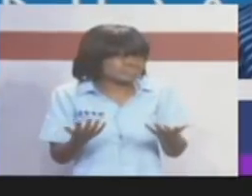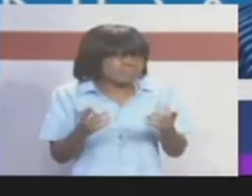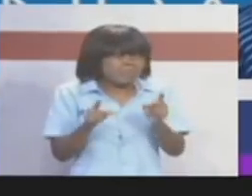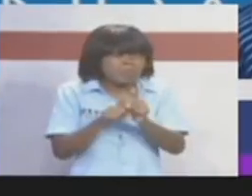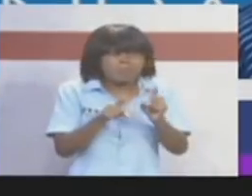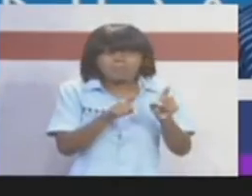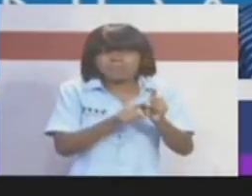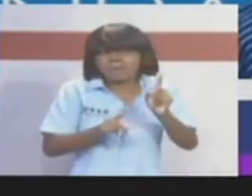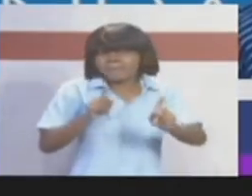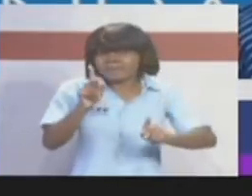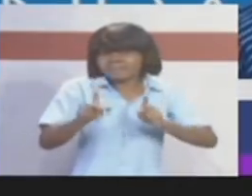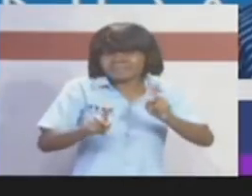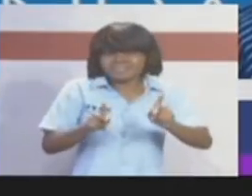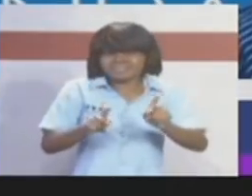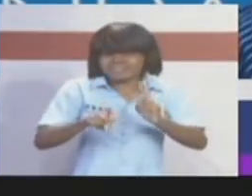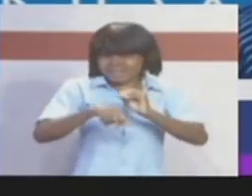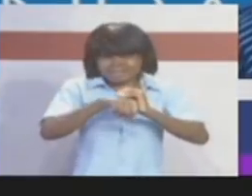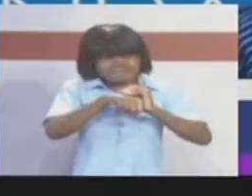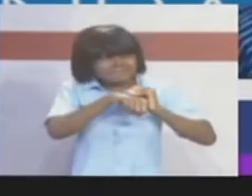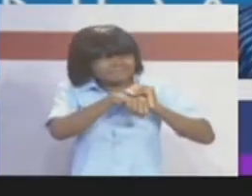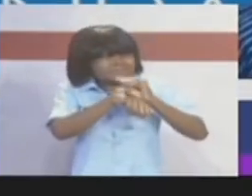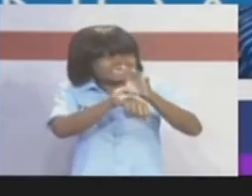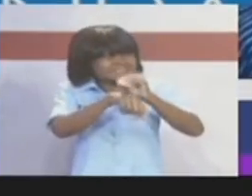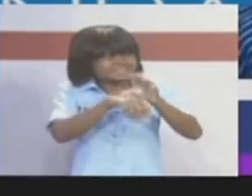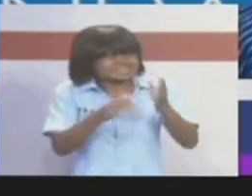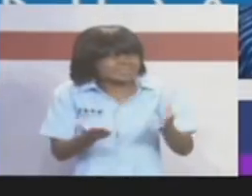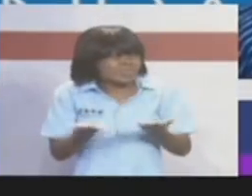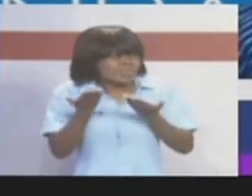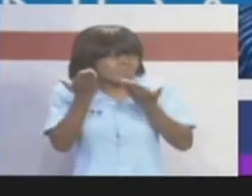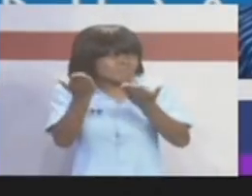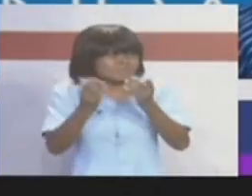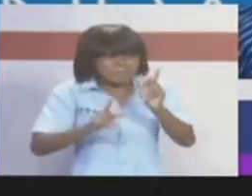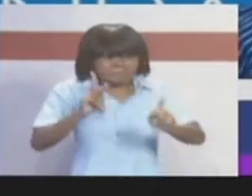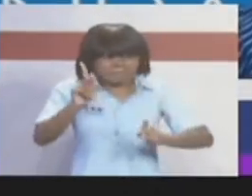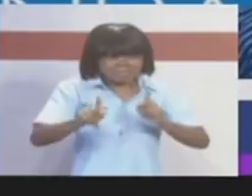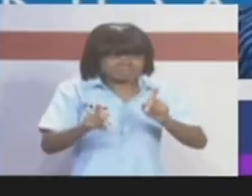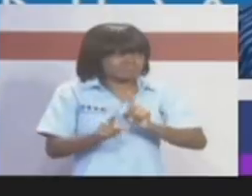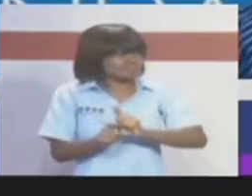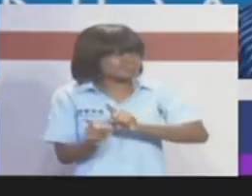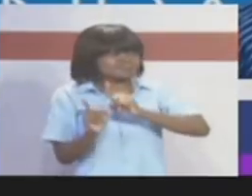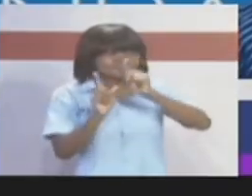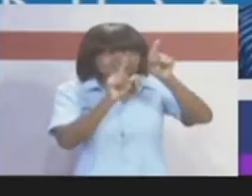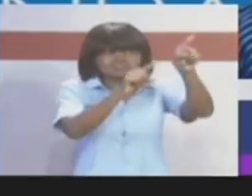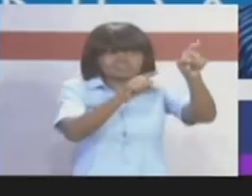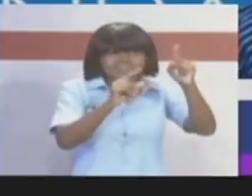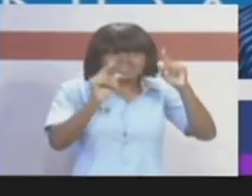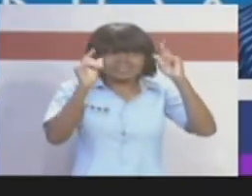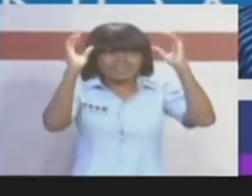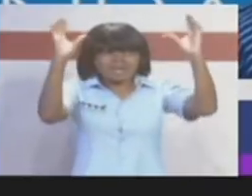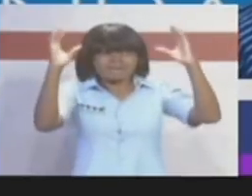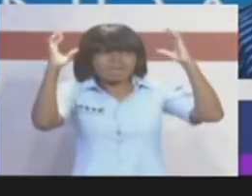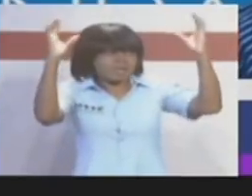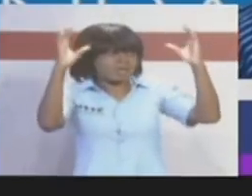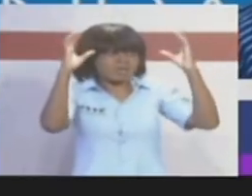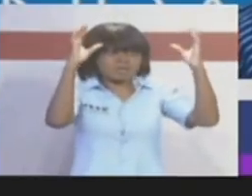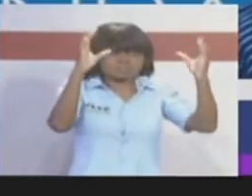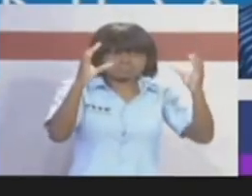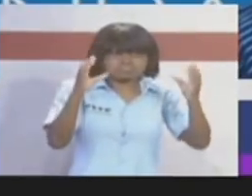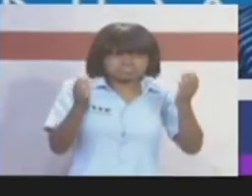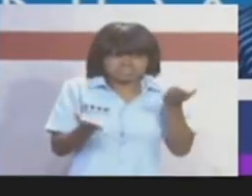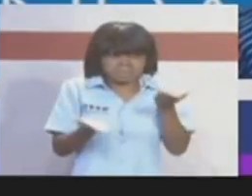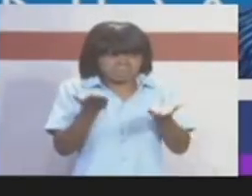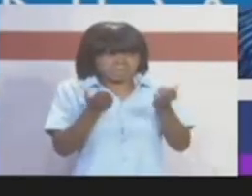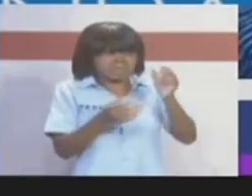Trinidadians went to Miami Carnival recently and a lot of them returned, and that could be one of the events that is causing the